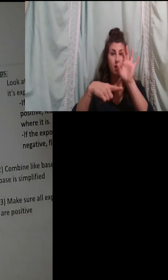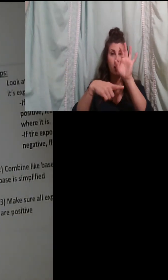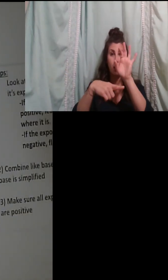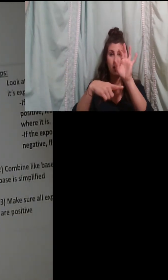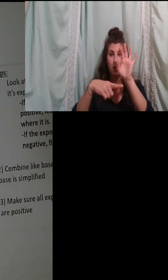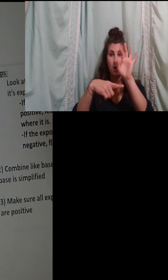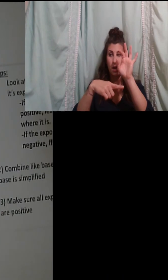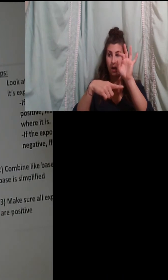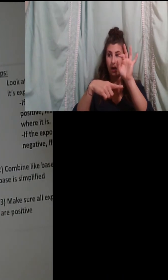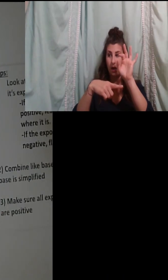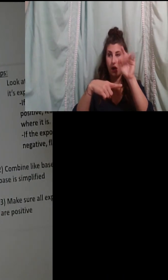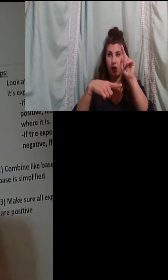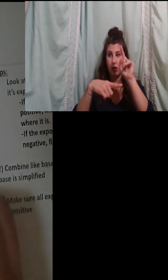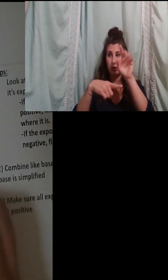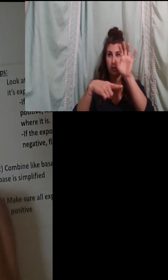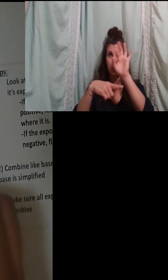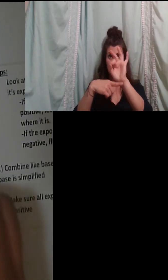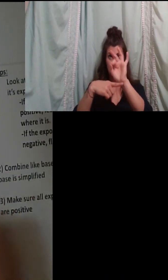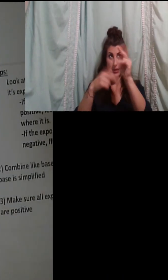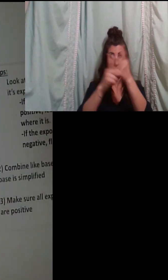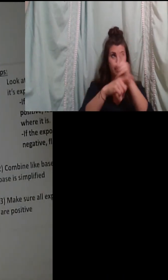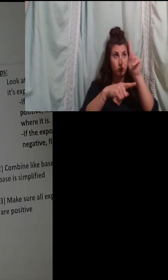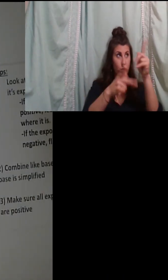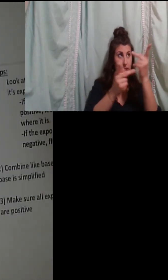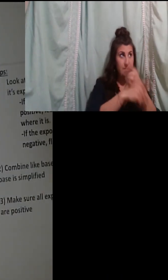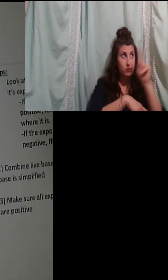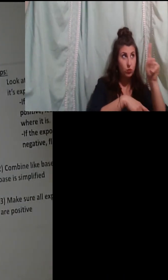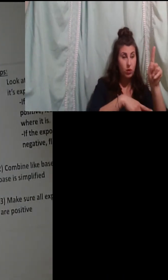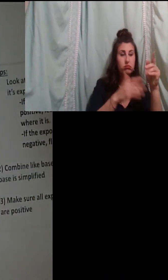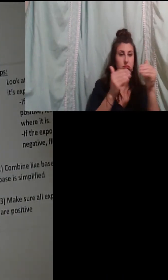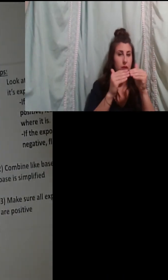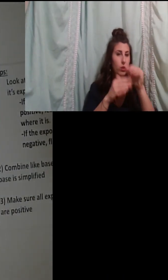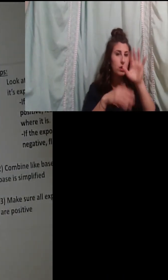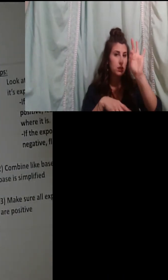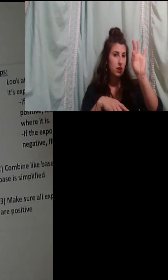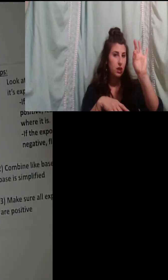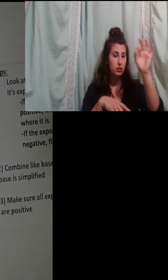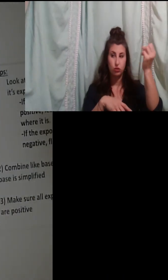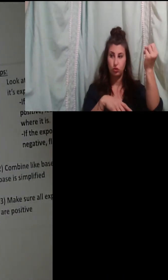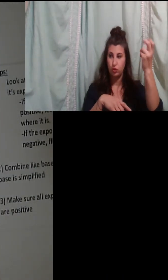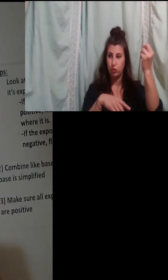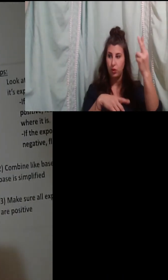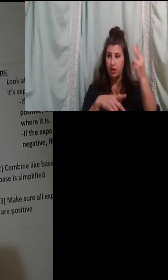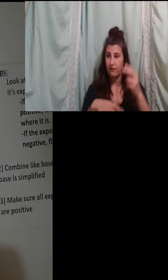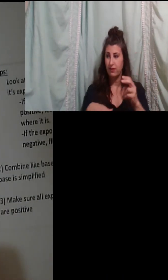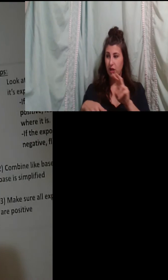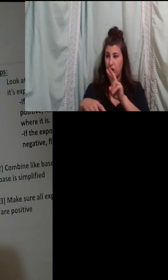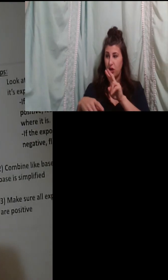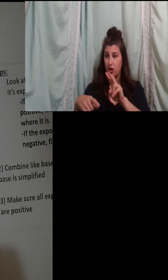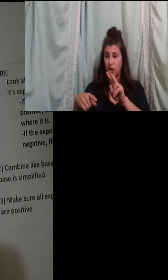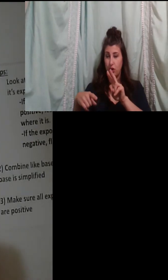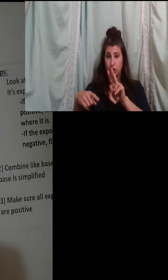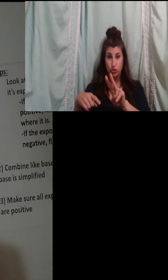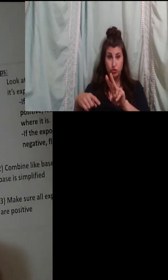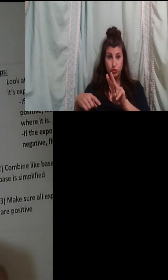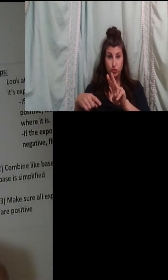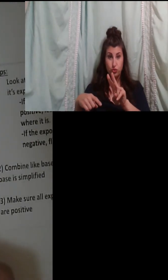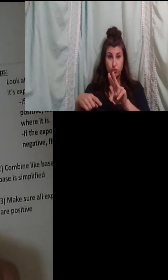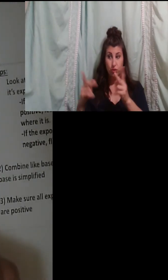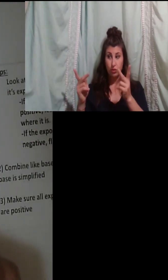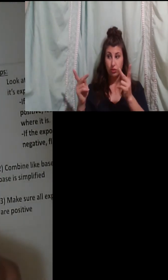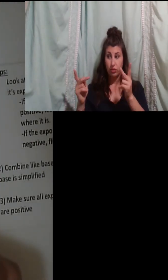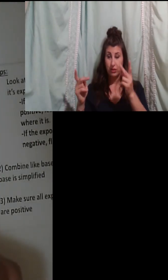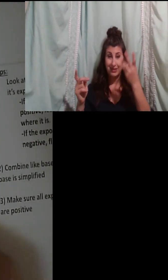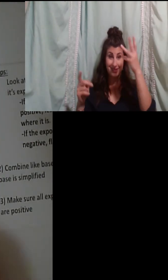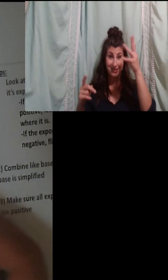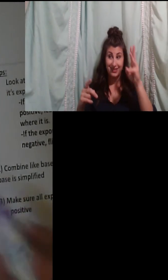So that this times 1 will be 9 to the 12th. 1 times 2 to the 16th times 5 squared will be 2 to the 16th times